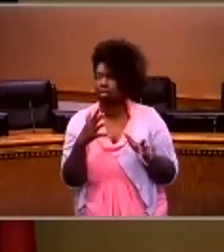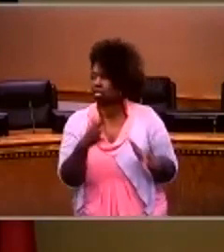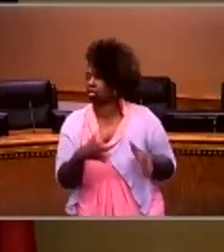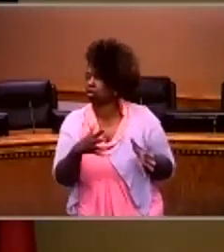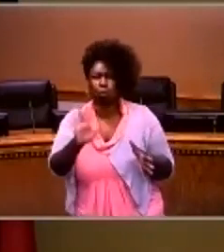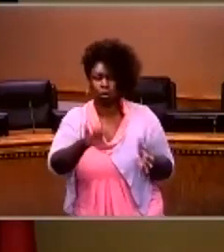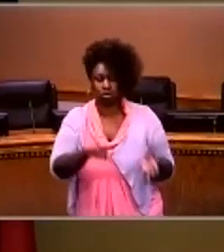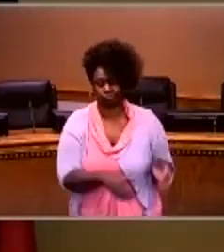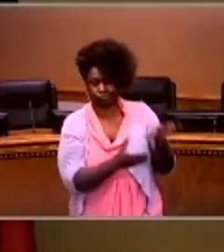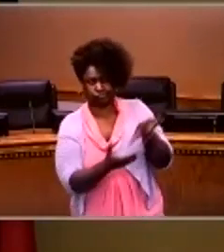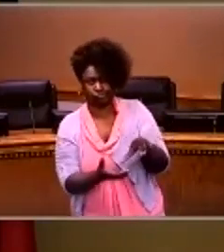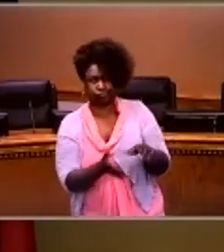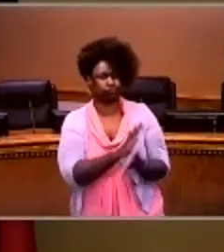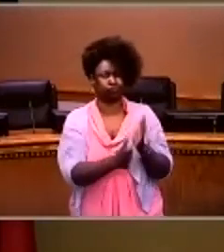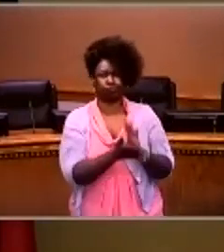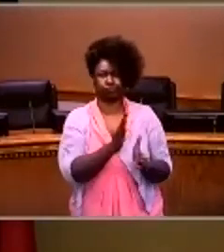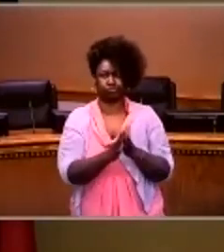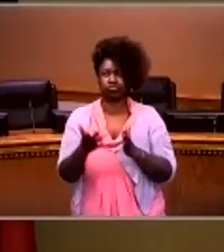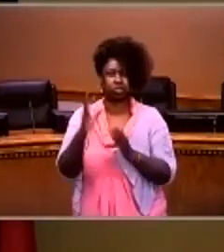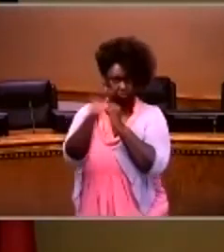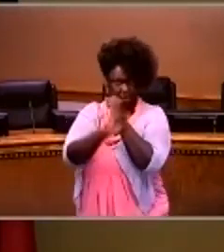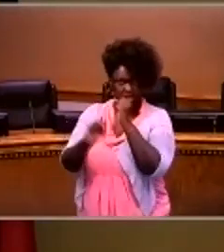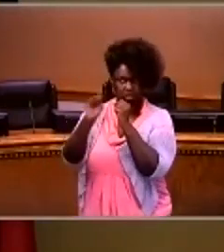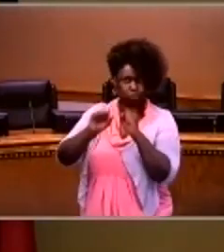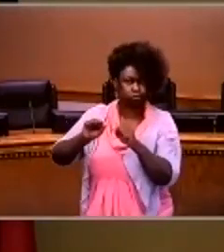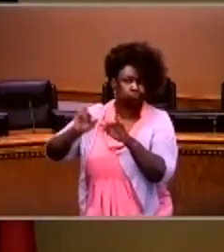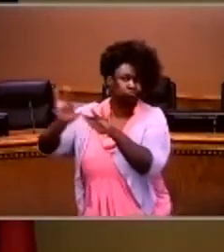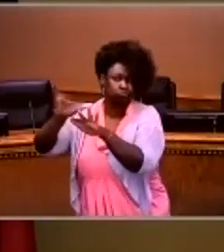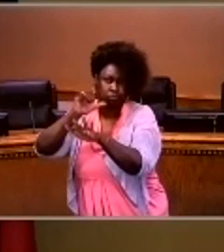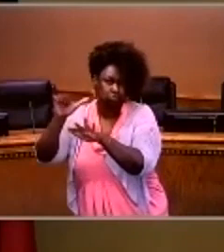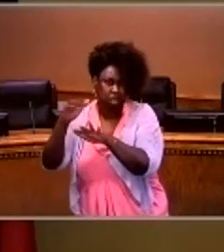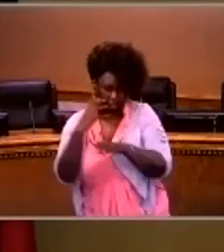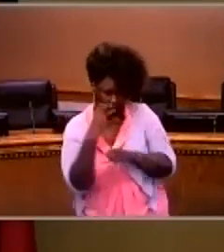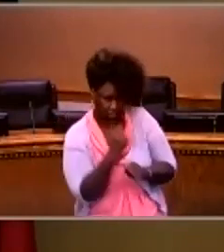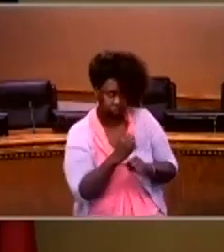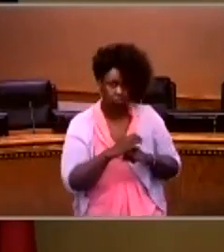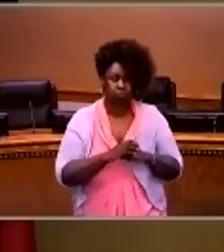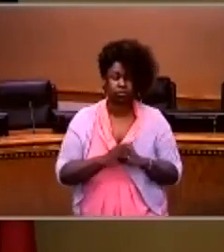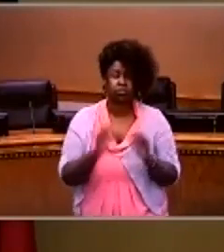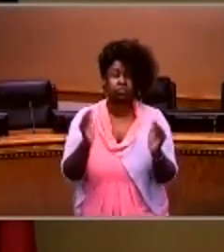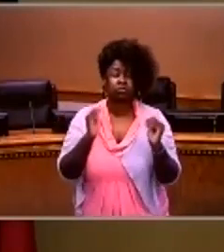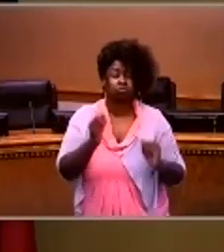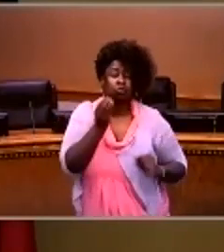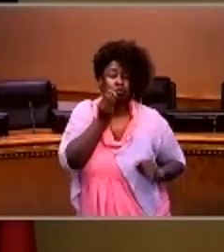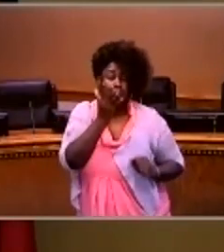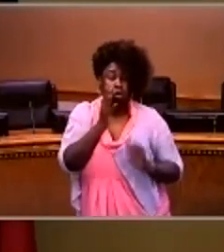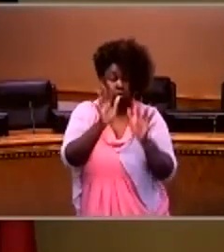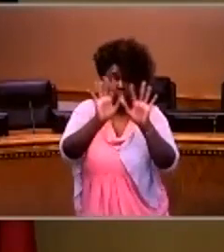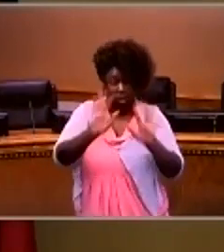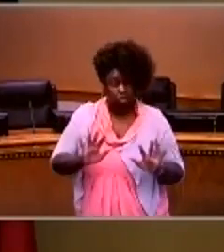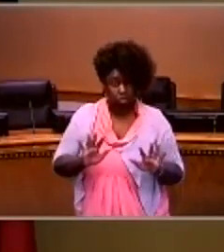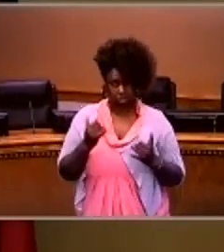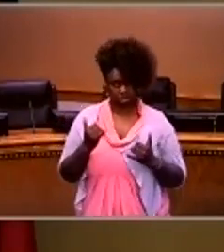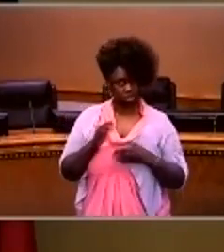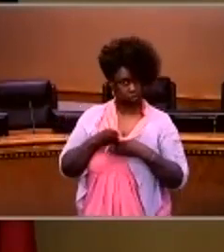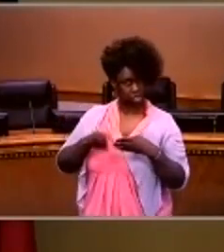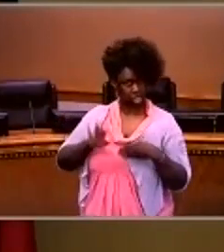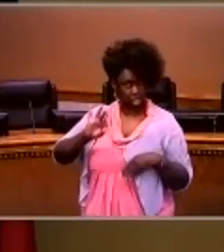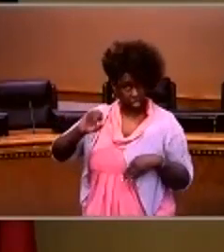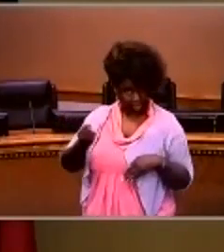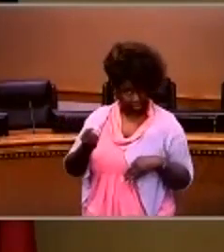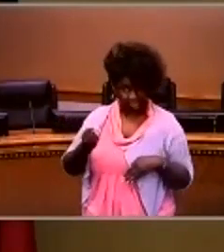safety. Many of us have been spending more time on the inside. With the warm weather coming, maybe in the 90s this weekend and some